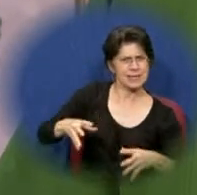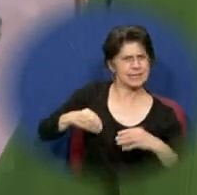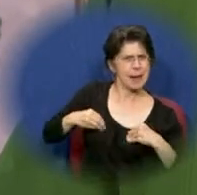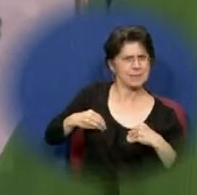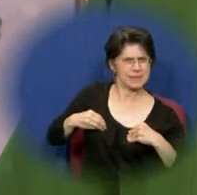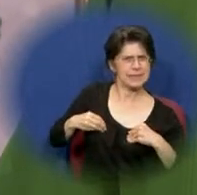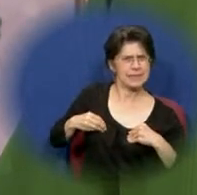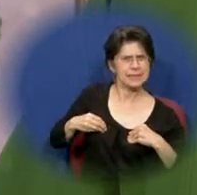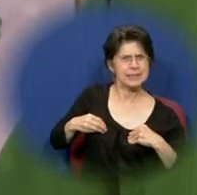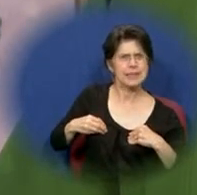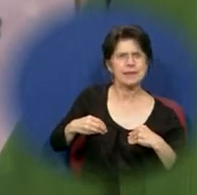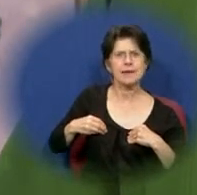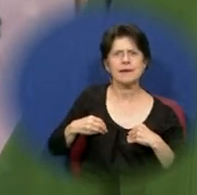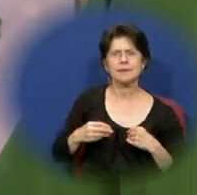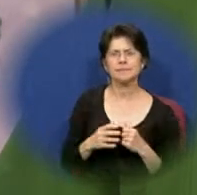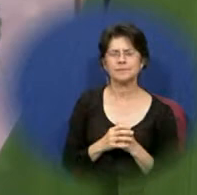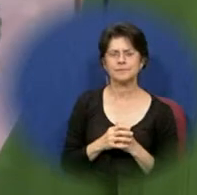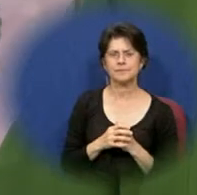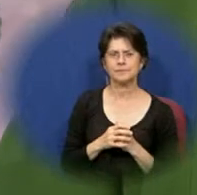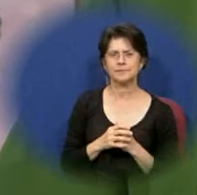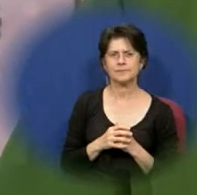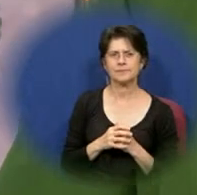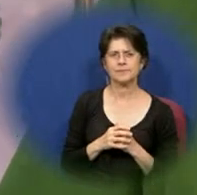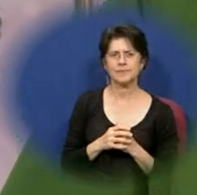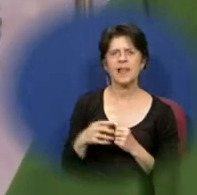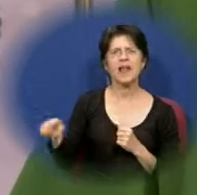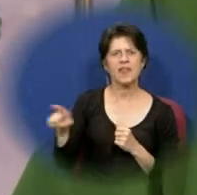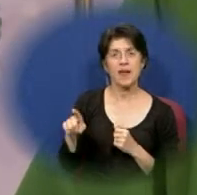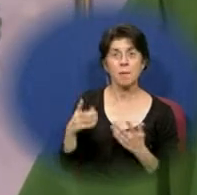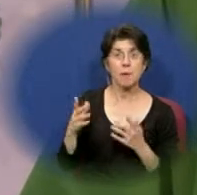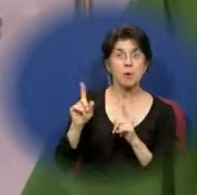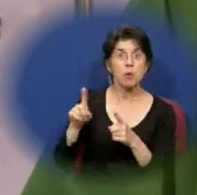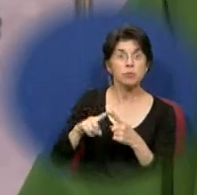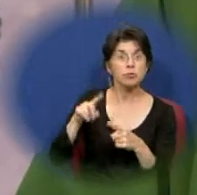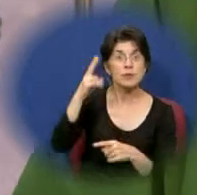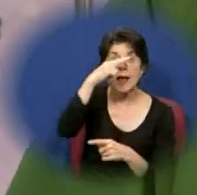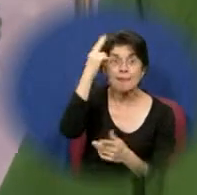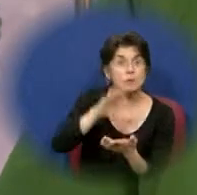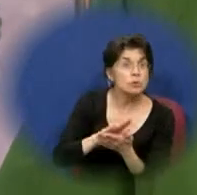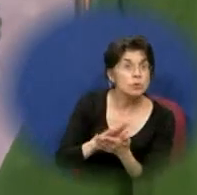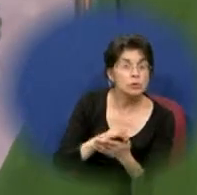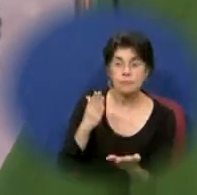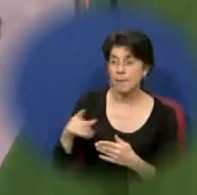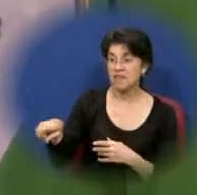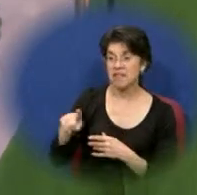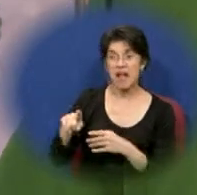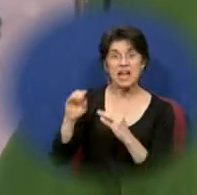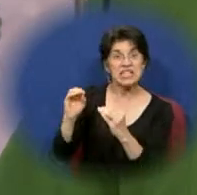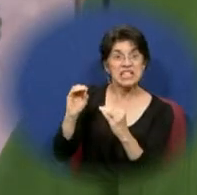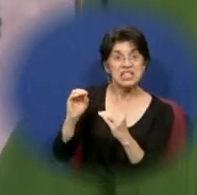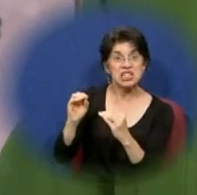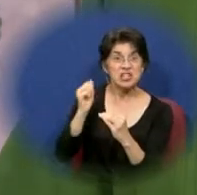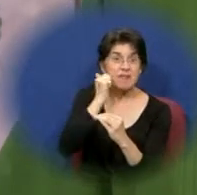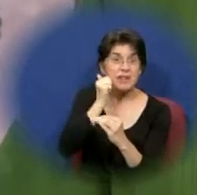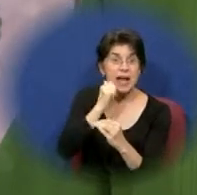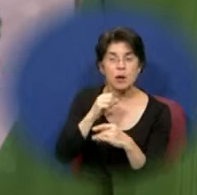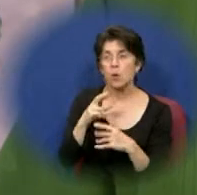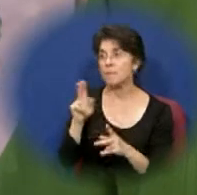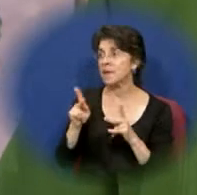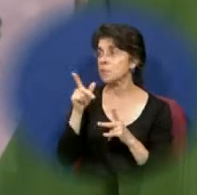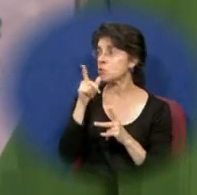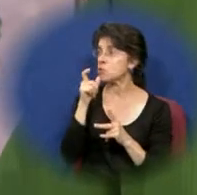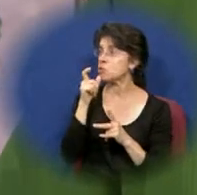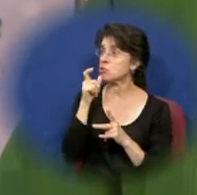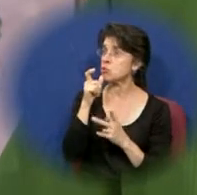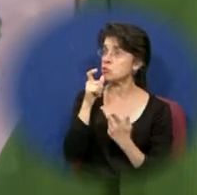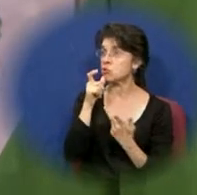of catechists, those who are in our Catholic schools, who teach on a daily basis, those who are in